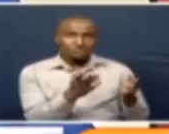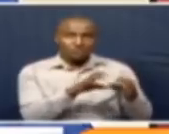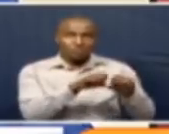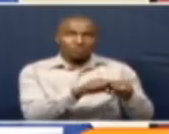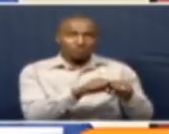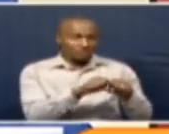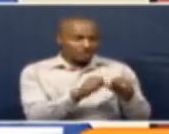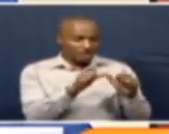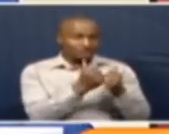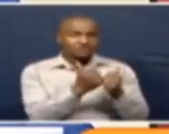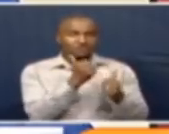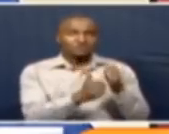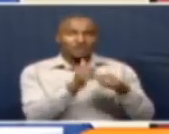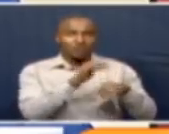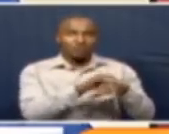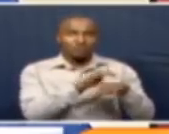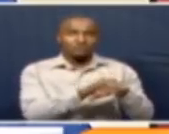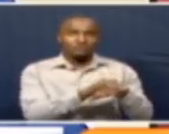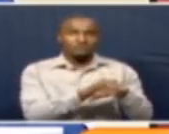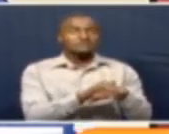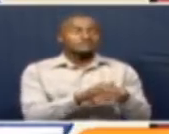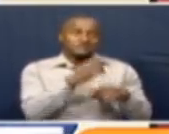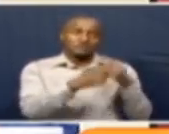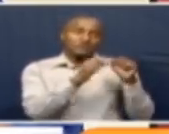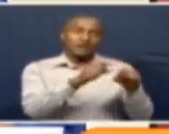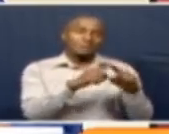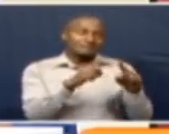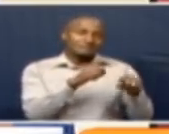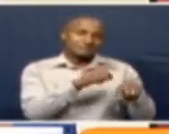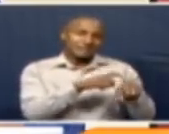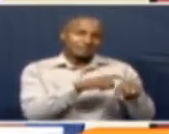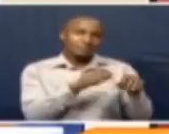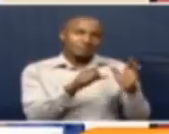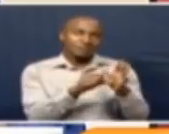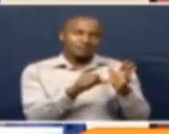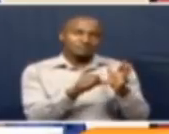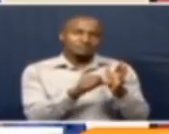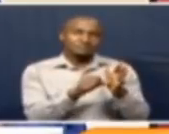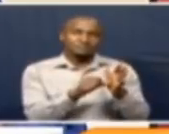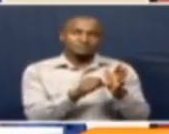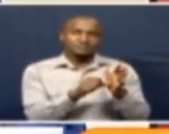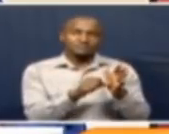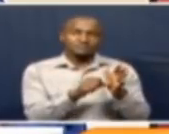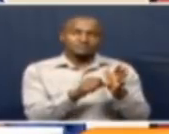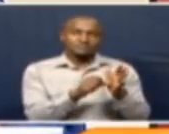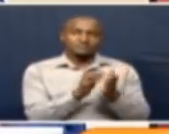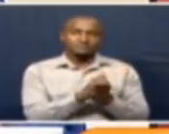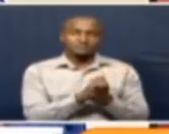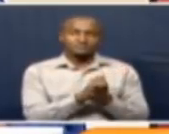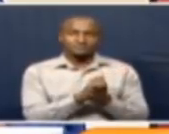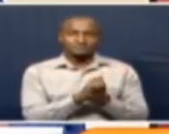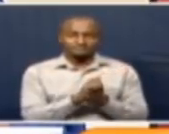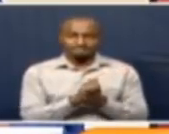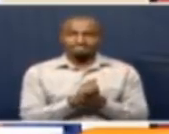good reputation as well. I wish we could continue with this conversation, because it's just too much to talk about around this issue, and we certainly hope that